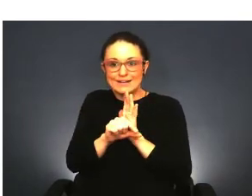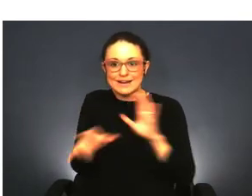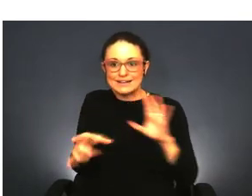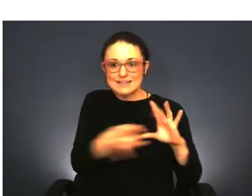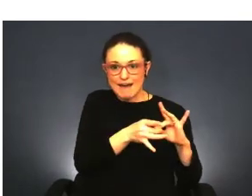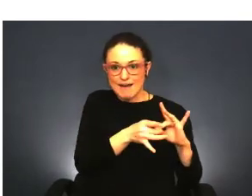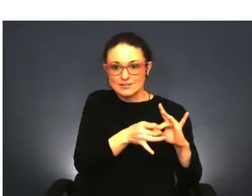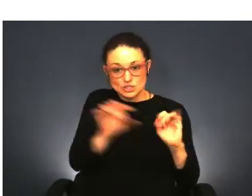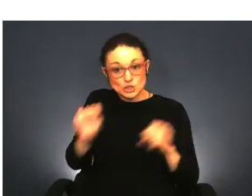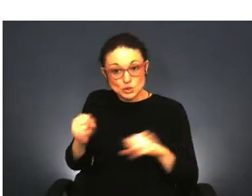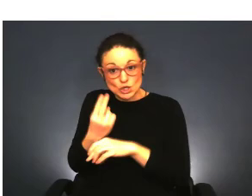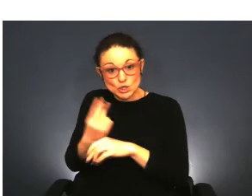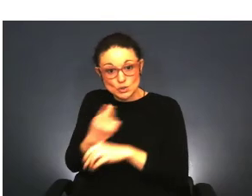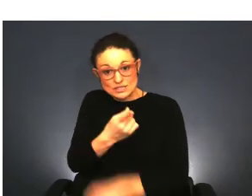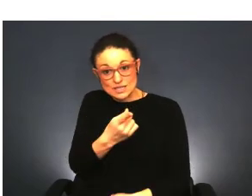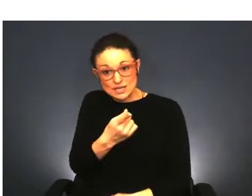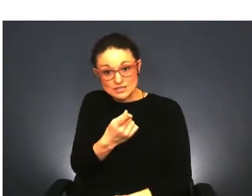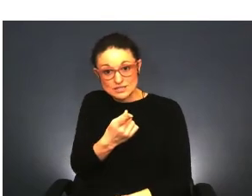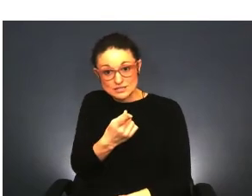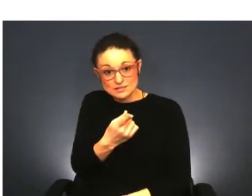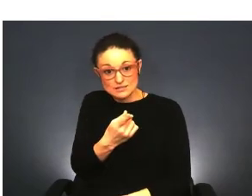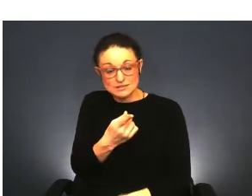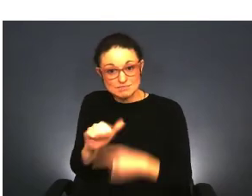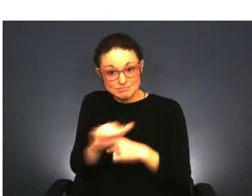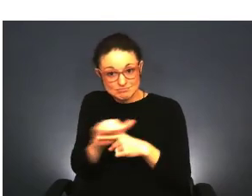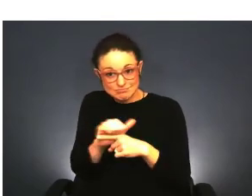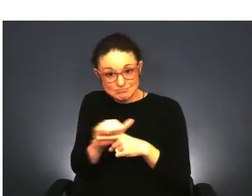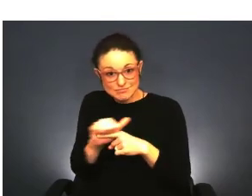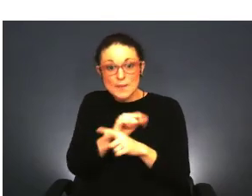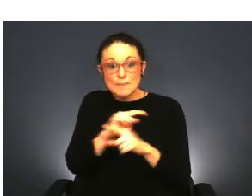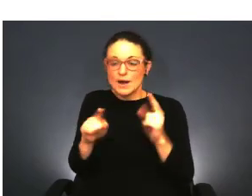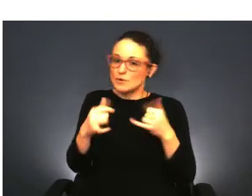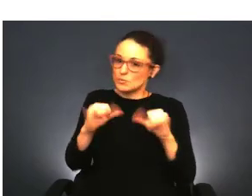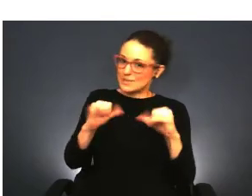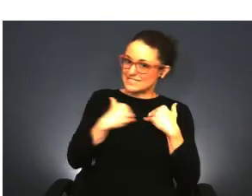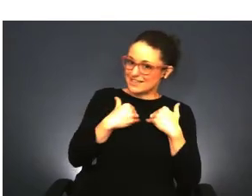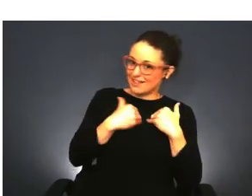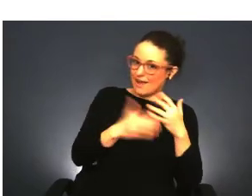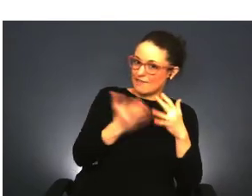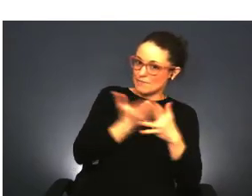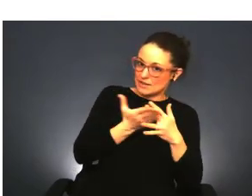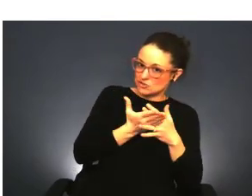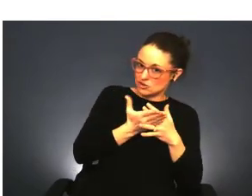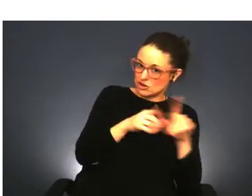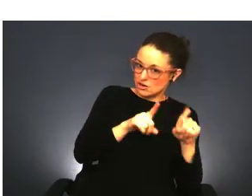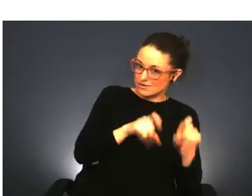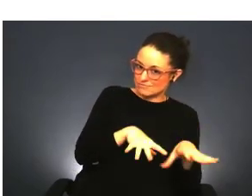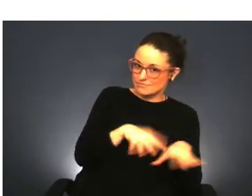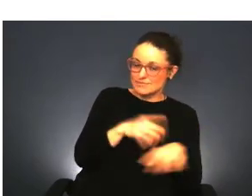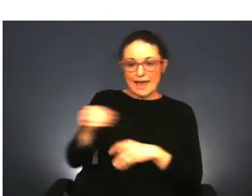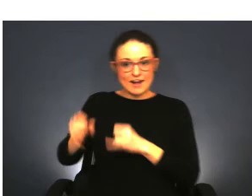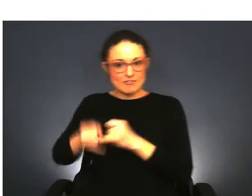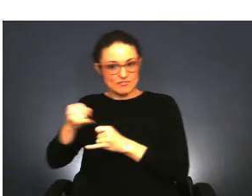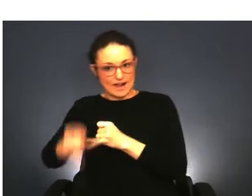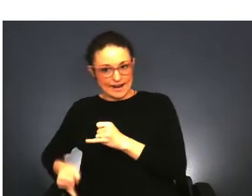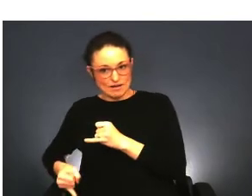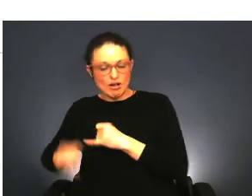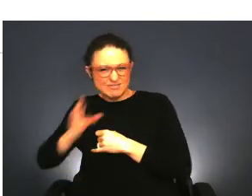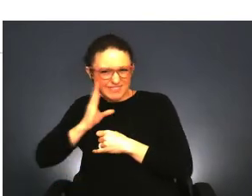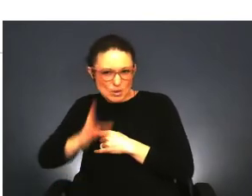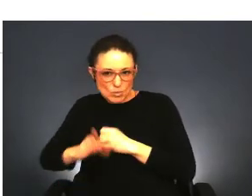right. But we have a midterm and a final. Those are going to be graded. All right. So I'm going to open that